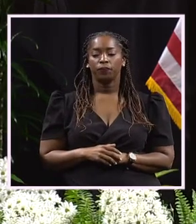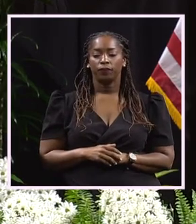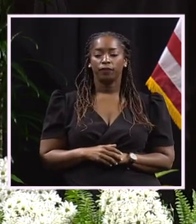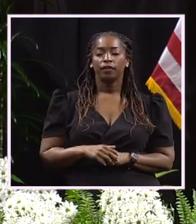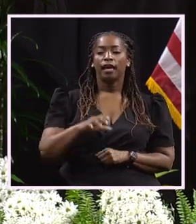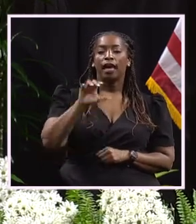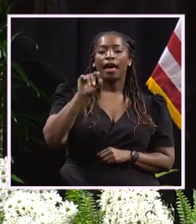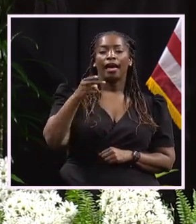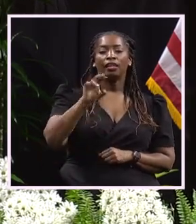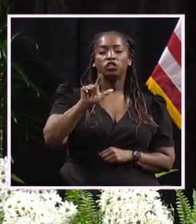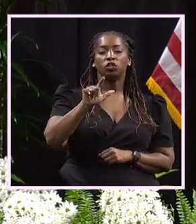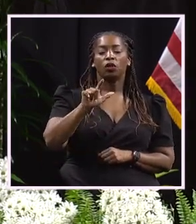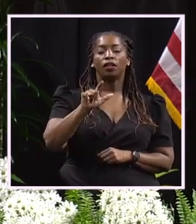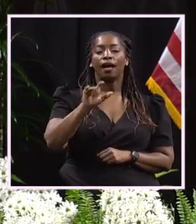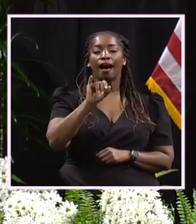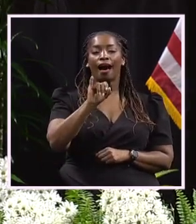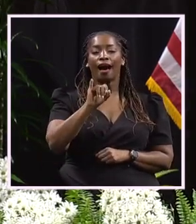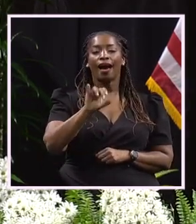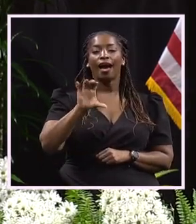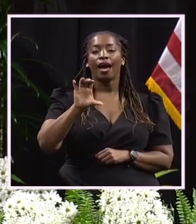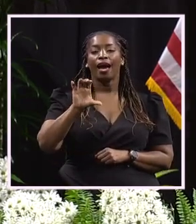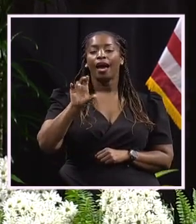Angel I. Cruz.